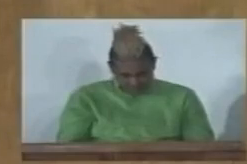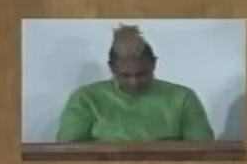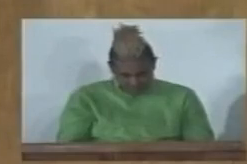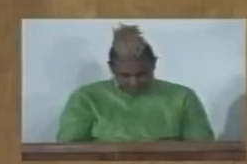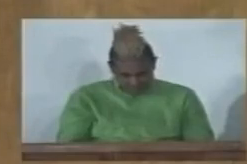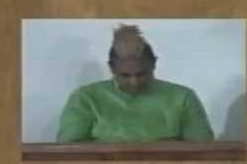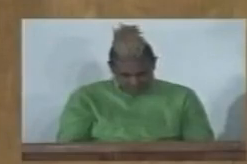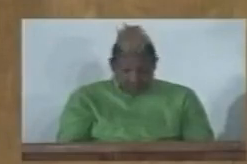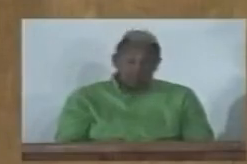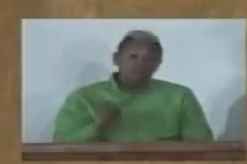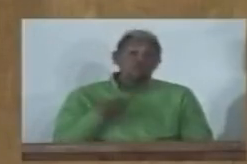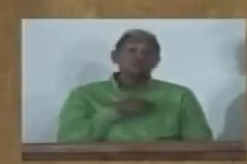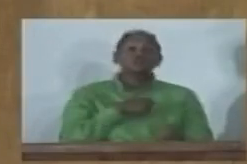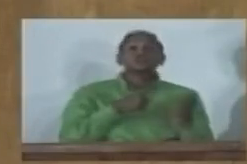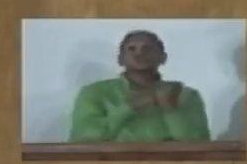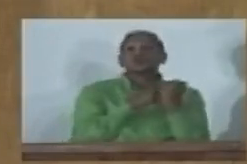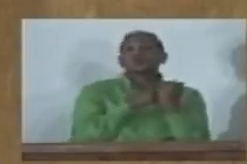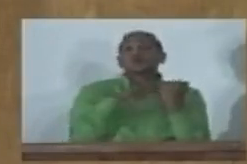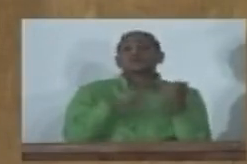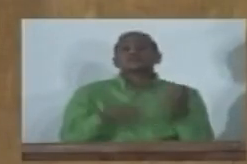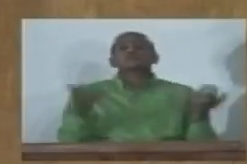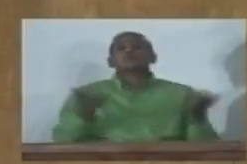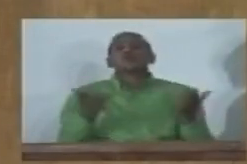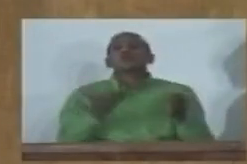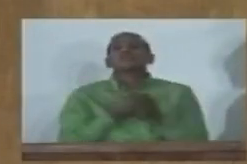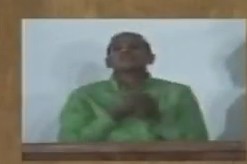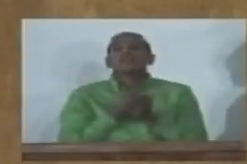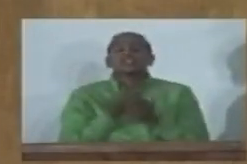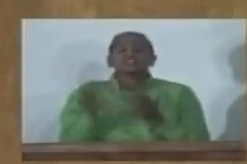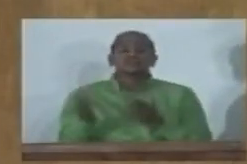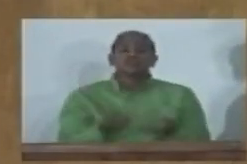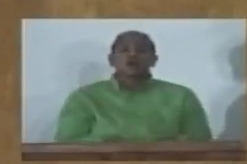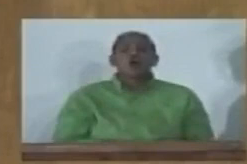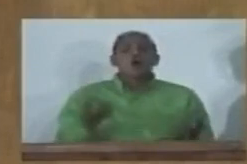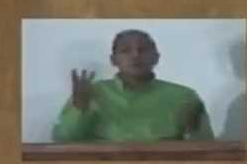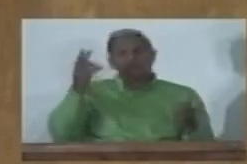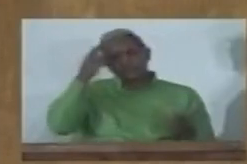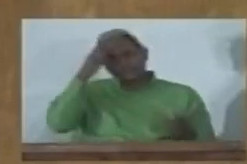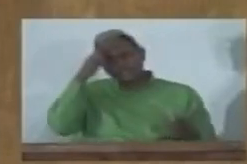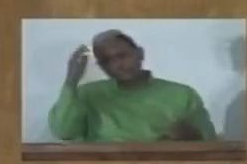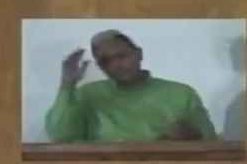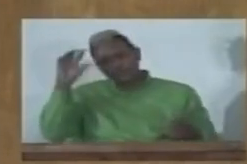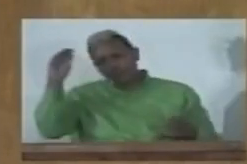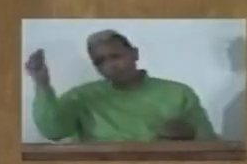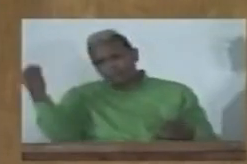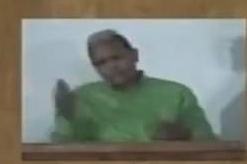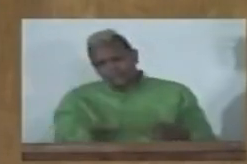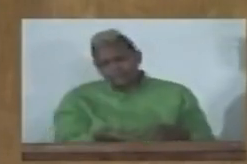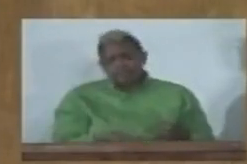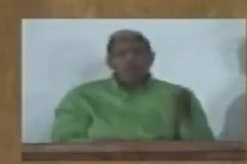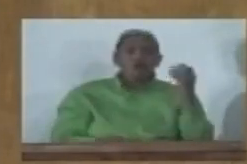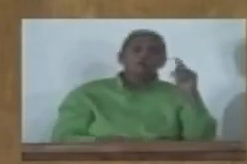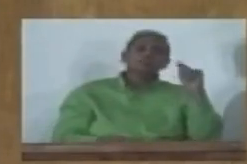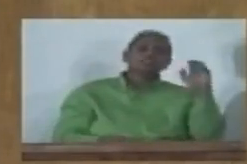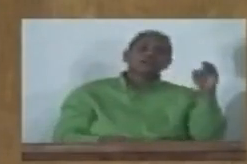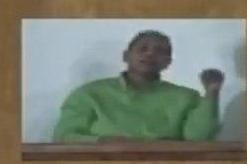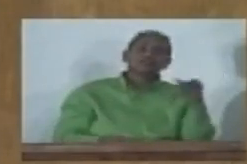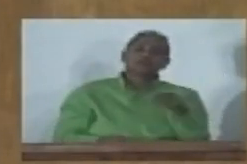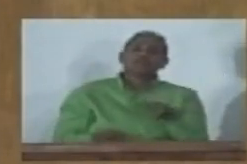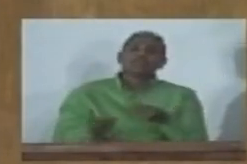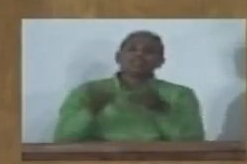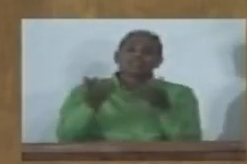the financing arrangements? How much from the Mexicans? How much from the taxpayers of Jamaica? How much